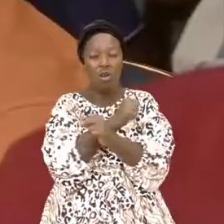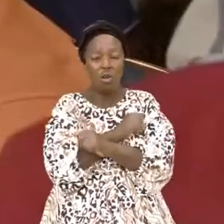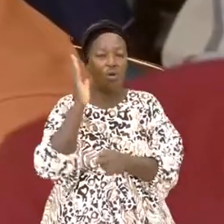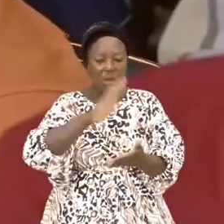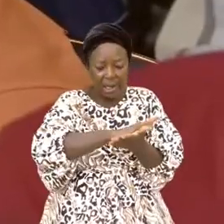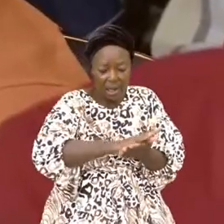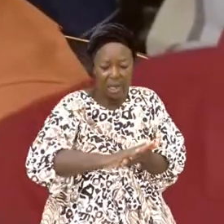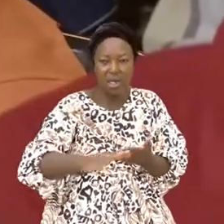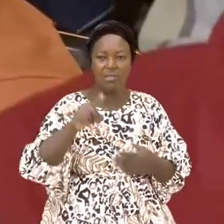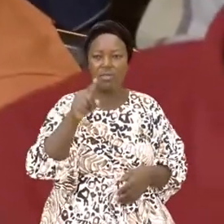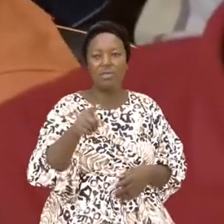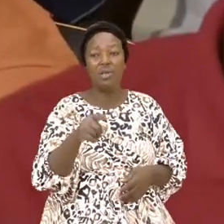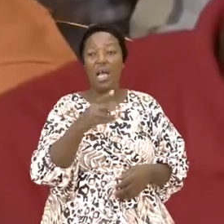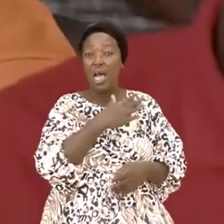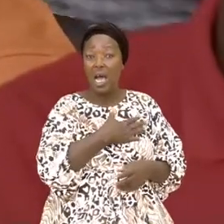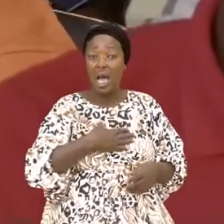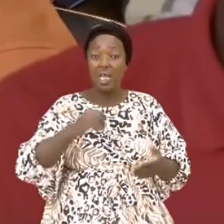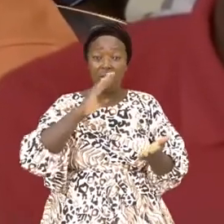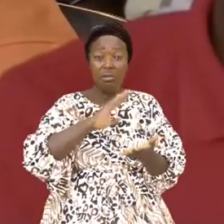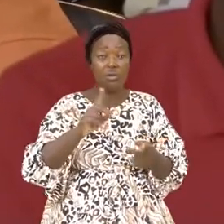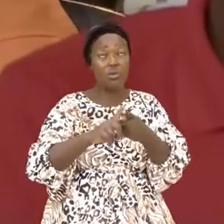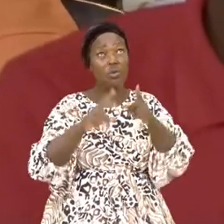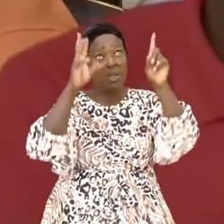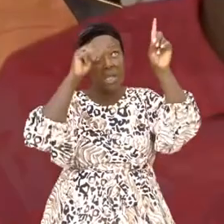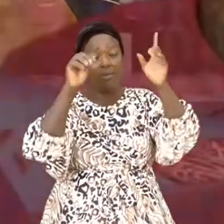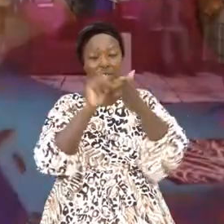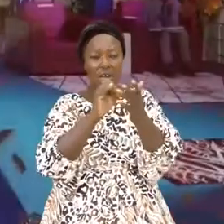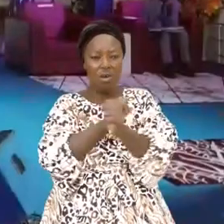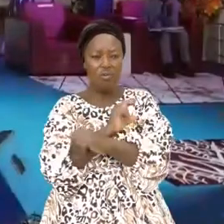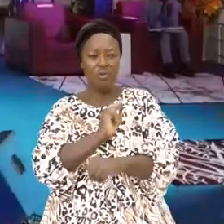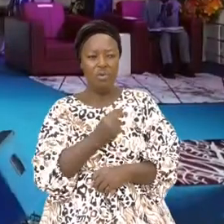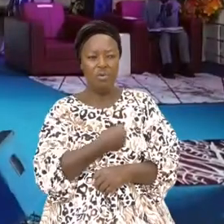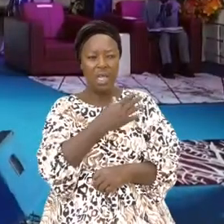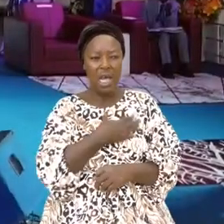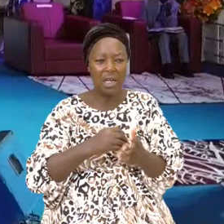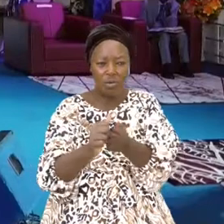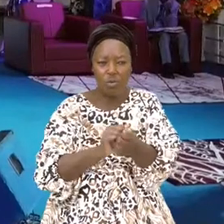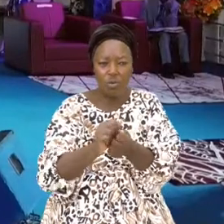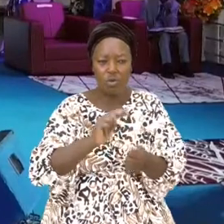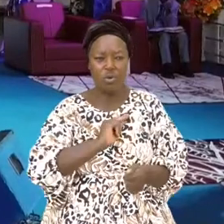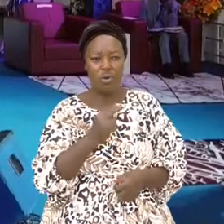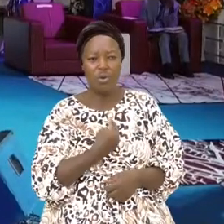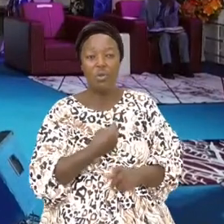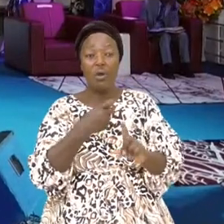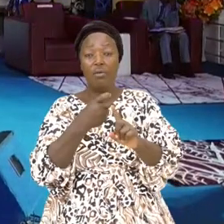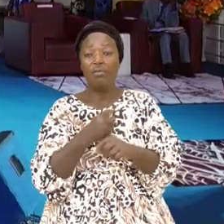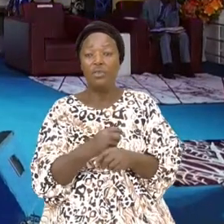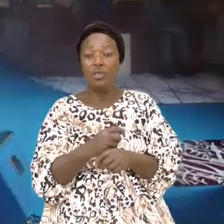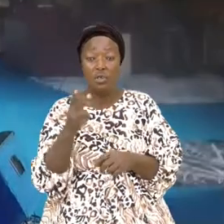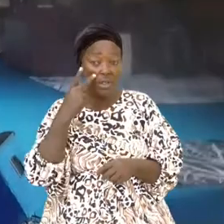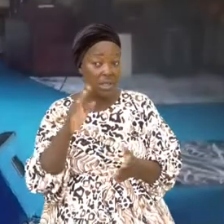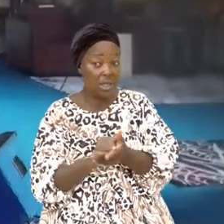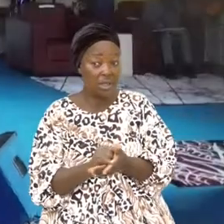you. Unto him that loved us and washed us. You see